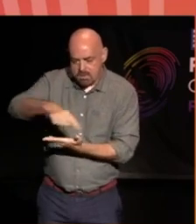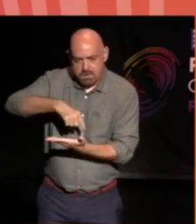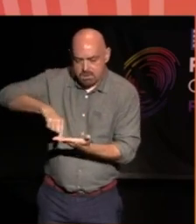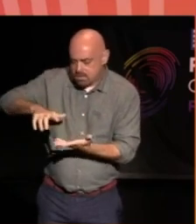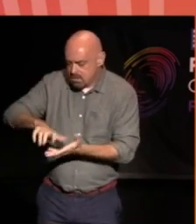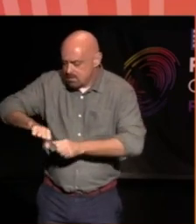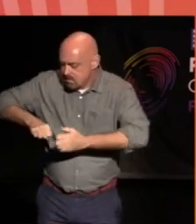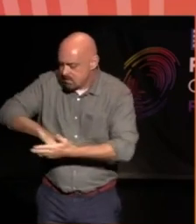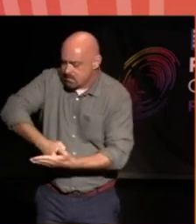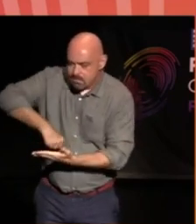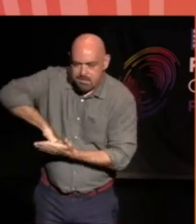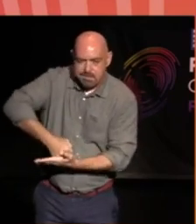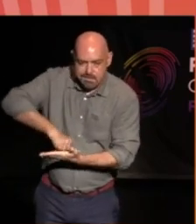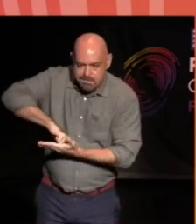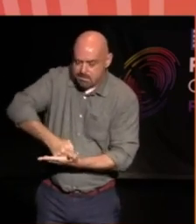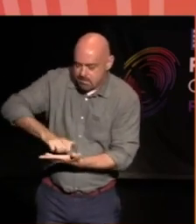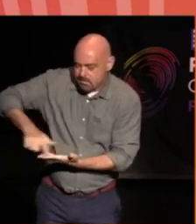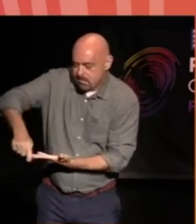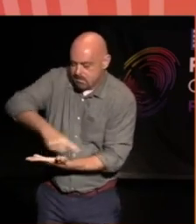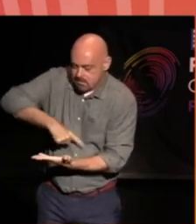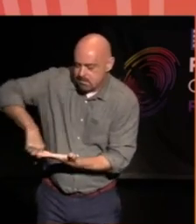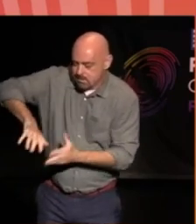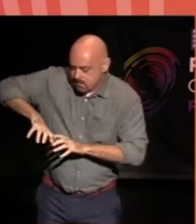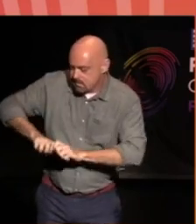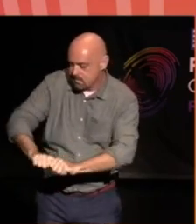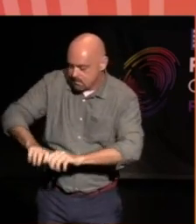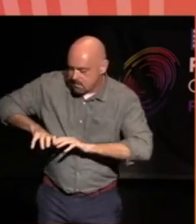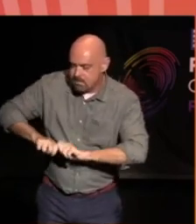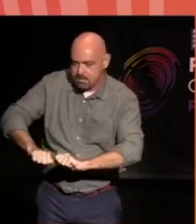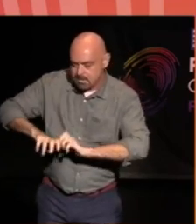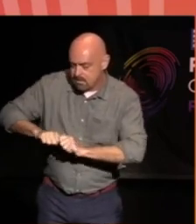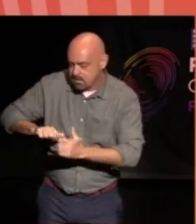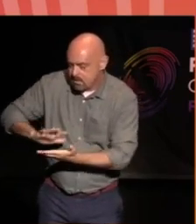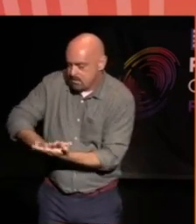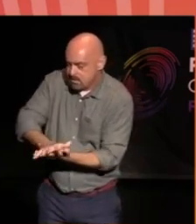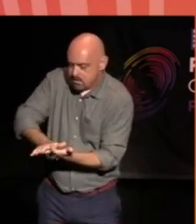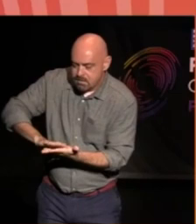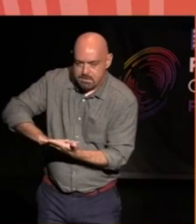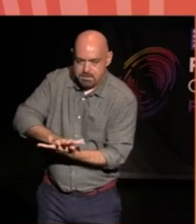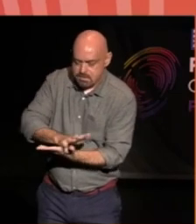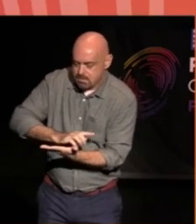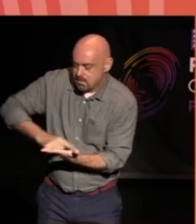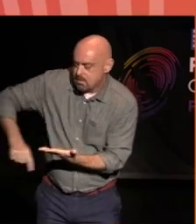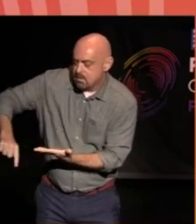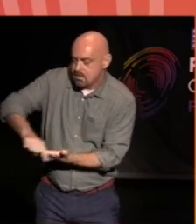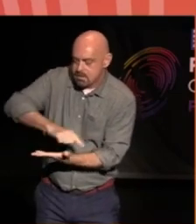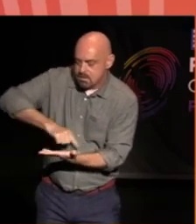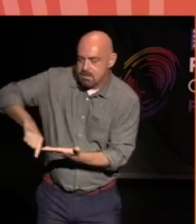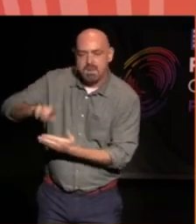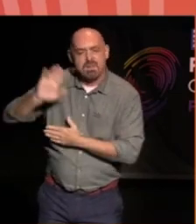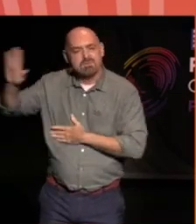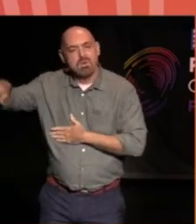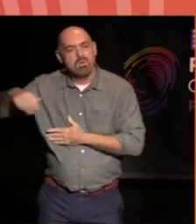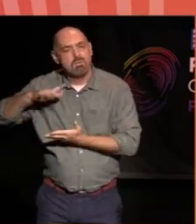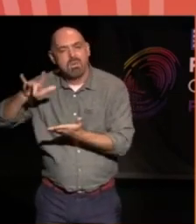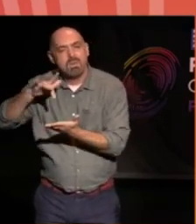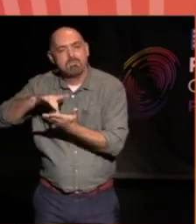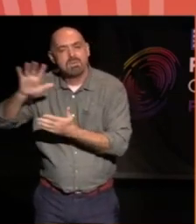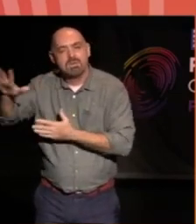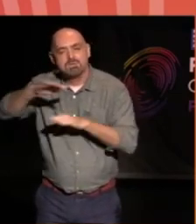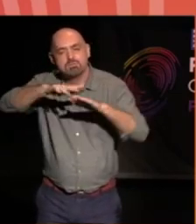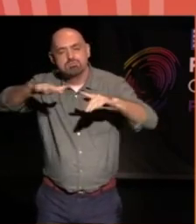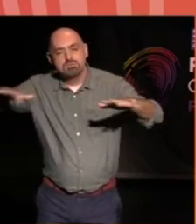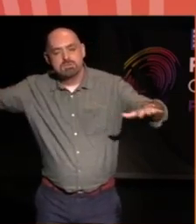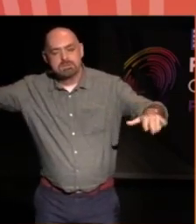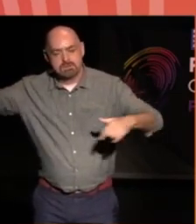dough with my hand, working it over and onto itself, back home in the middle of the